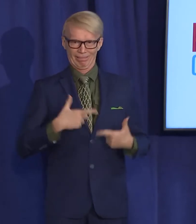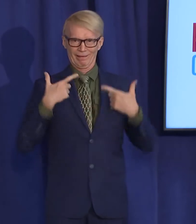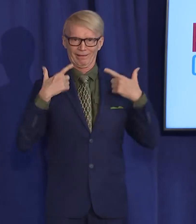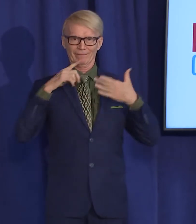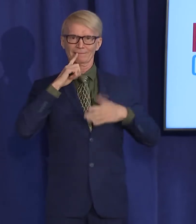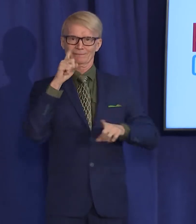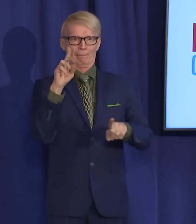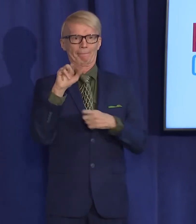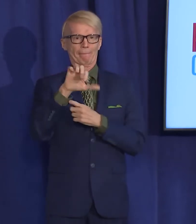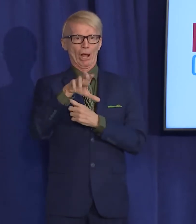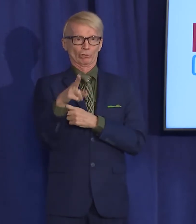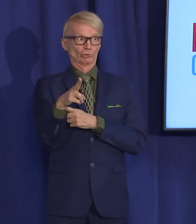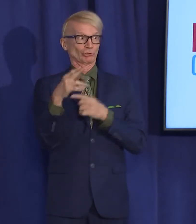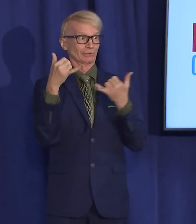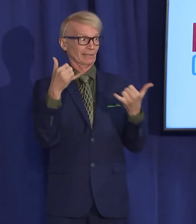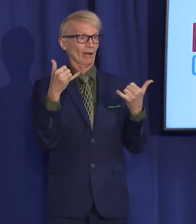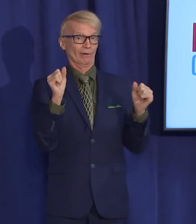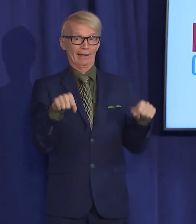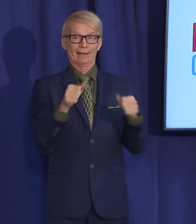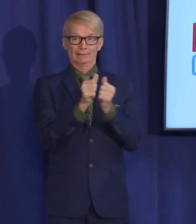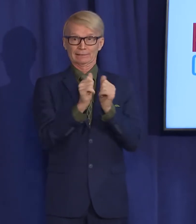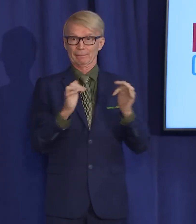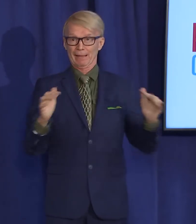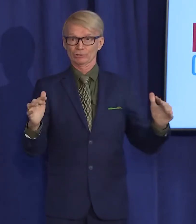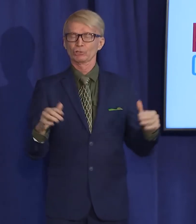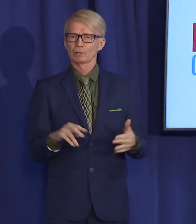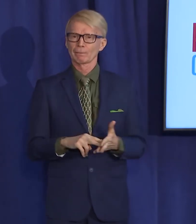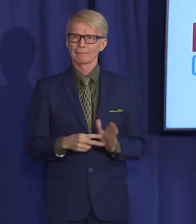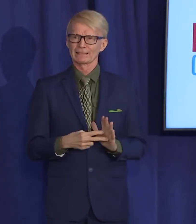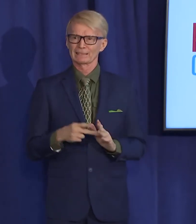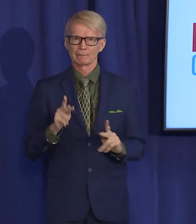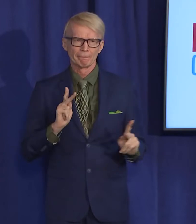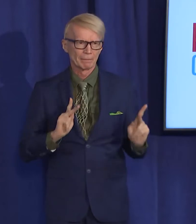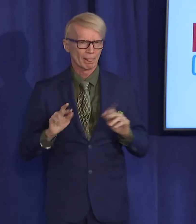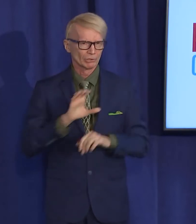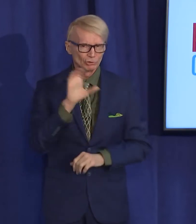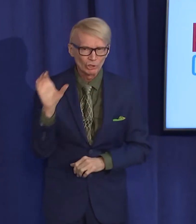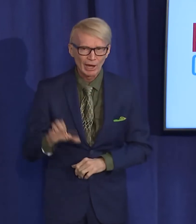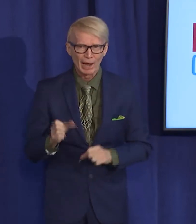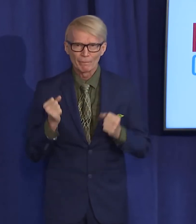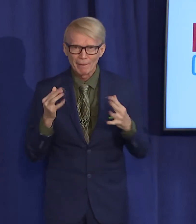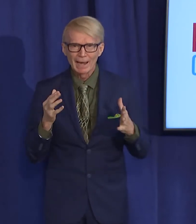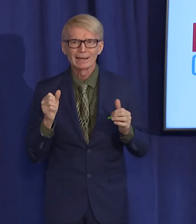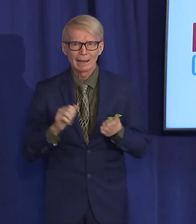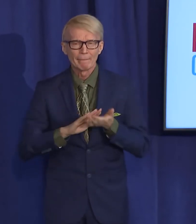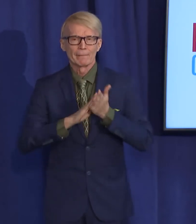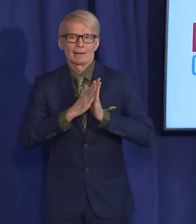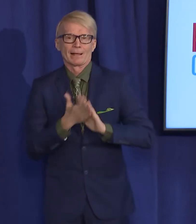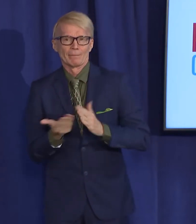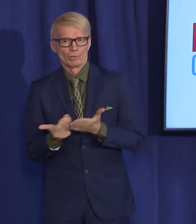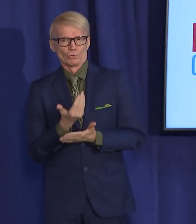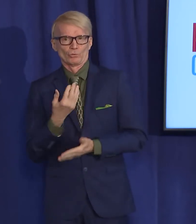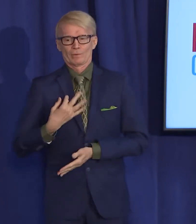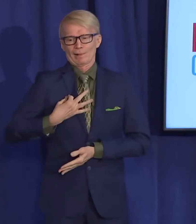talking about an expansion that will make most Chicagoans, many Chicagoans, eligible for COVID vaccine is really